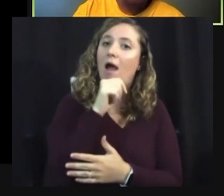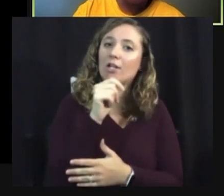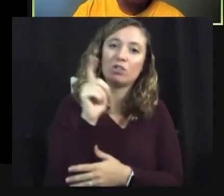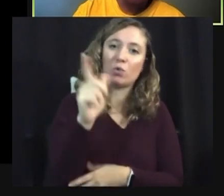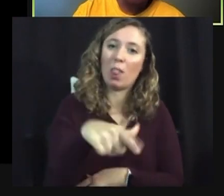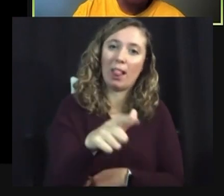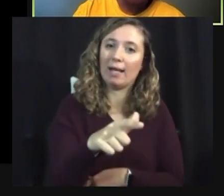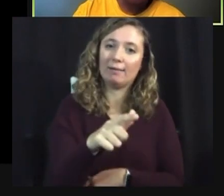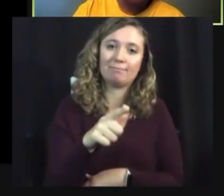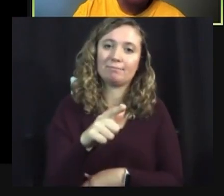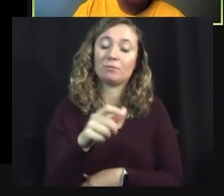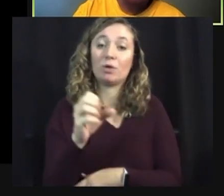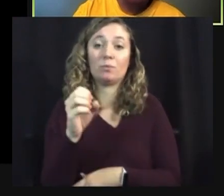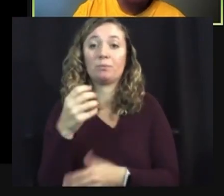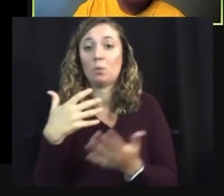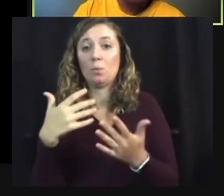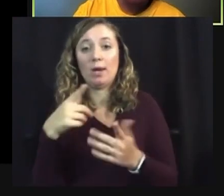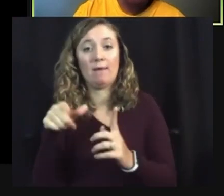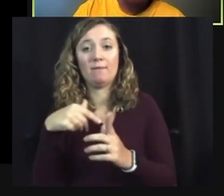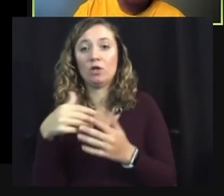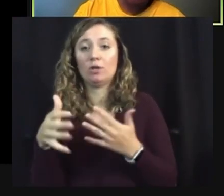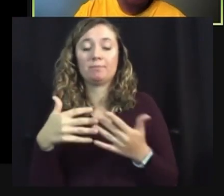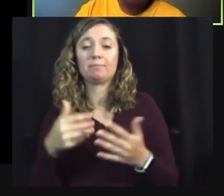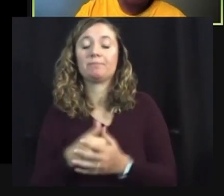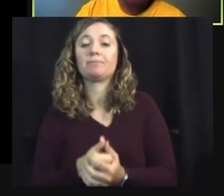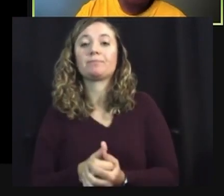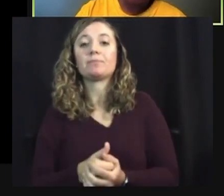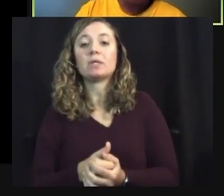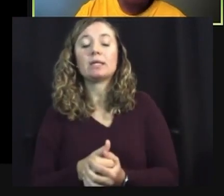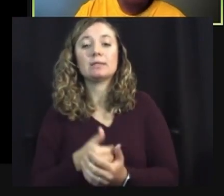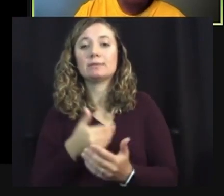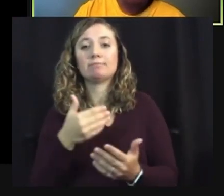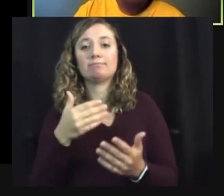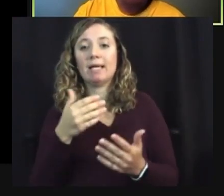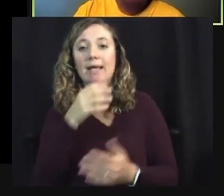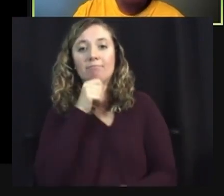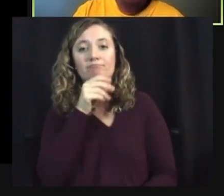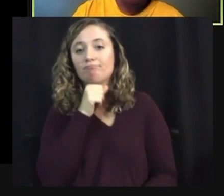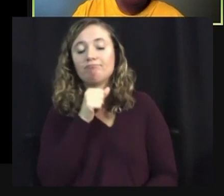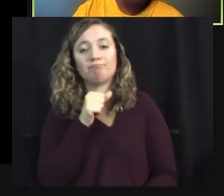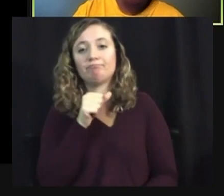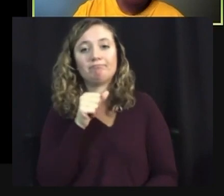late. No matter how old someone is, they deserve